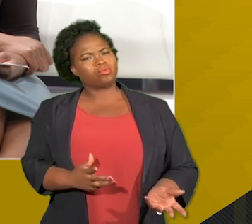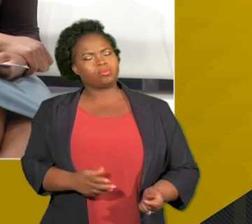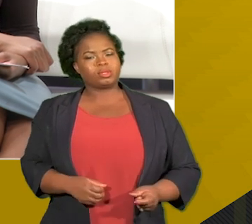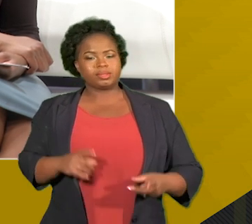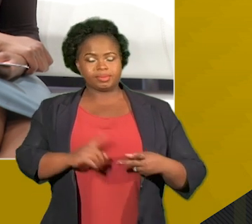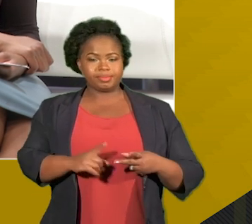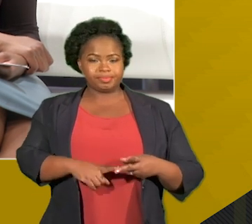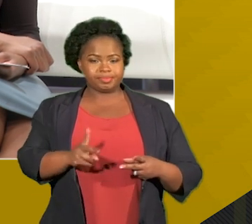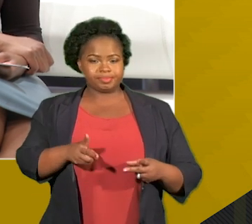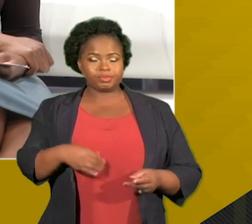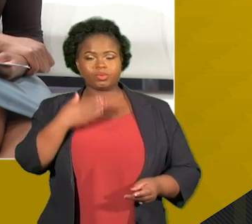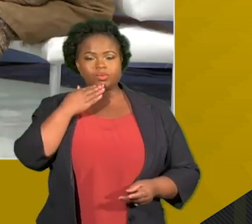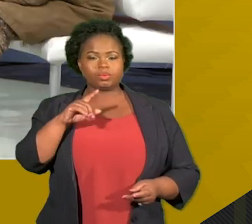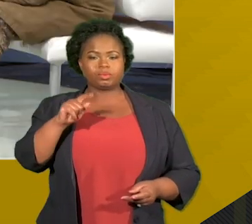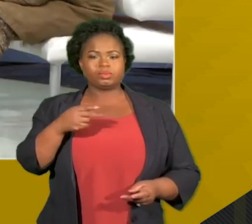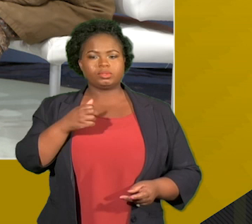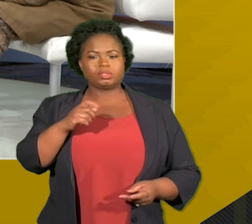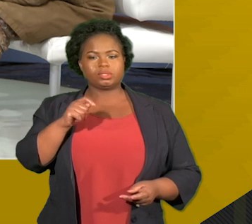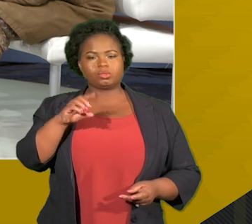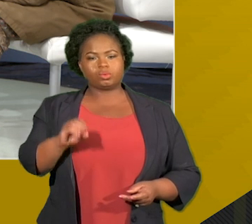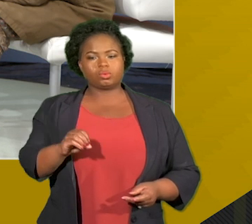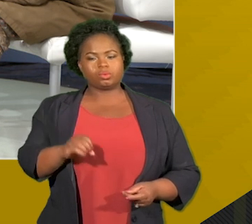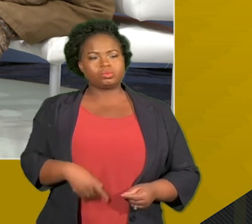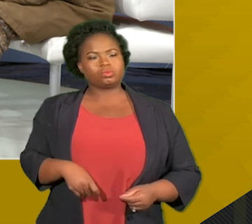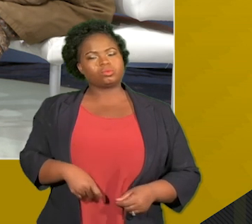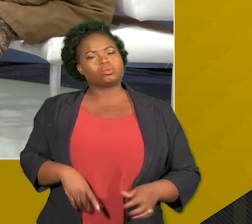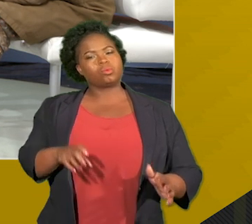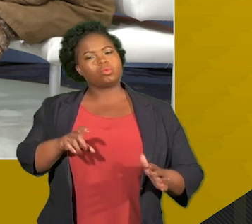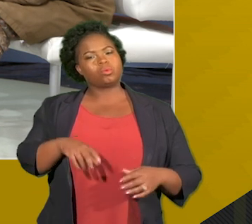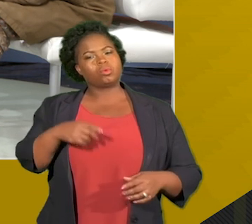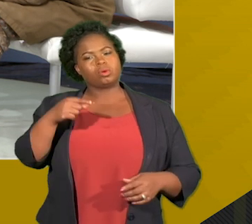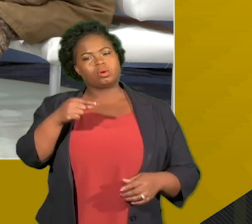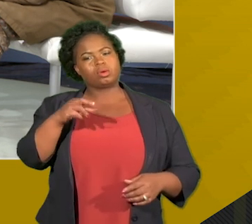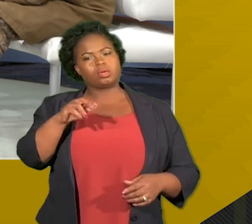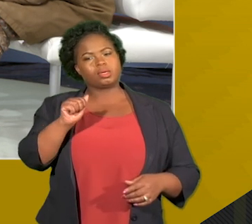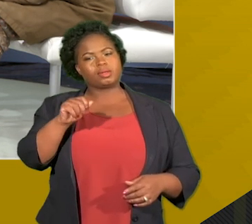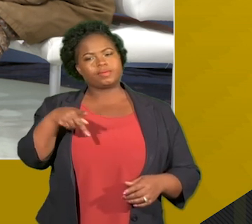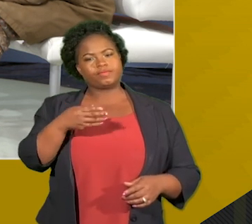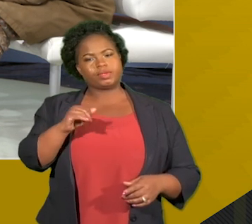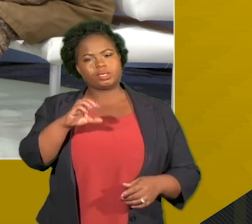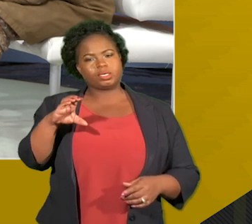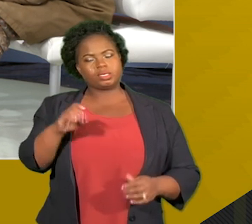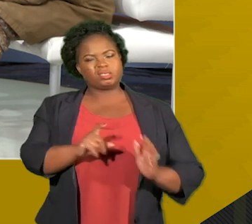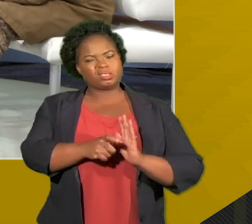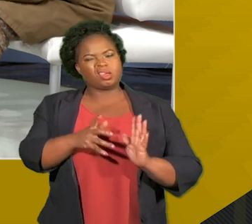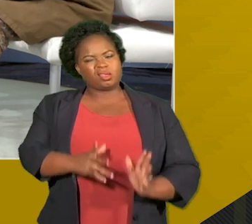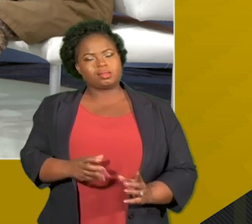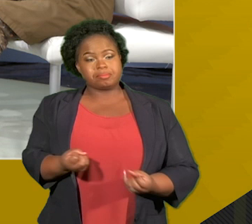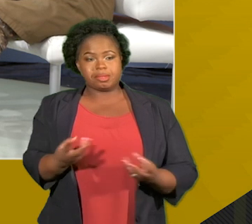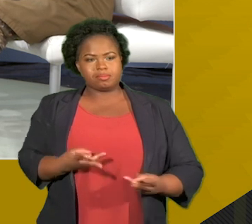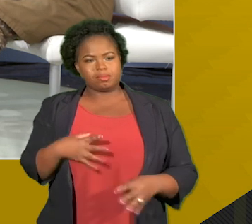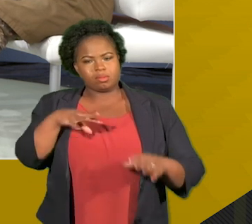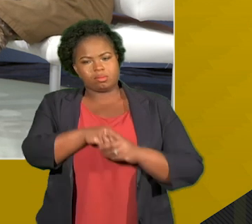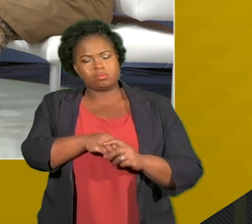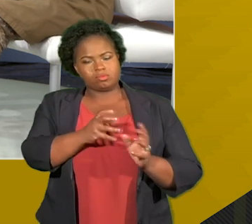And also we do have uThato Tabohale, who's a graphic designer, which is something abantu njengama ababona ngathi bay appreciate